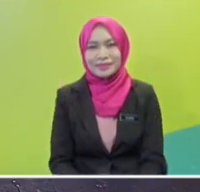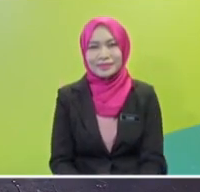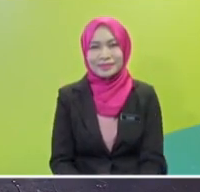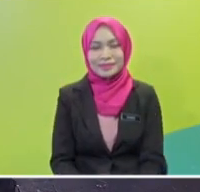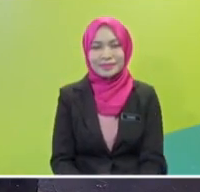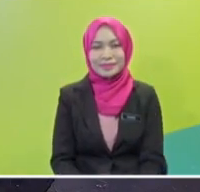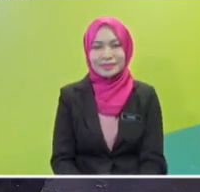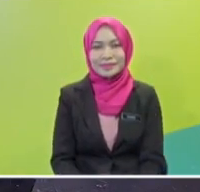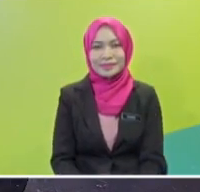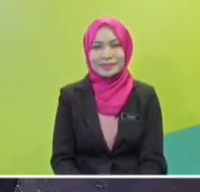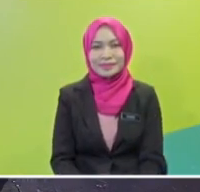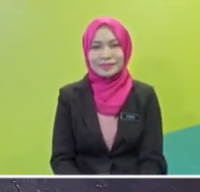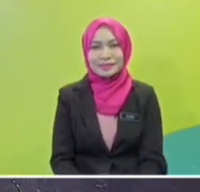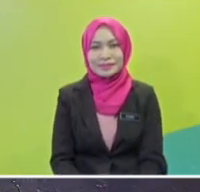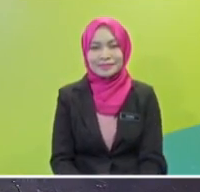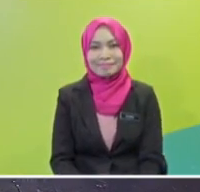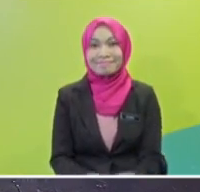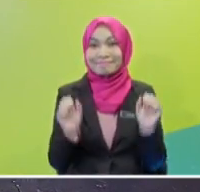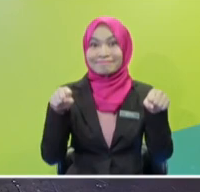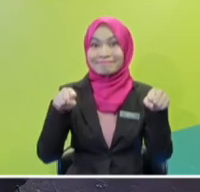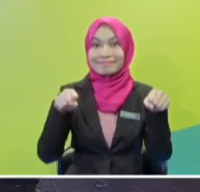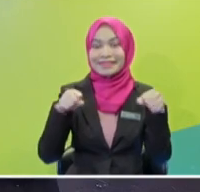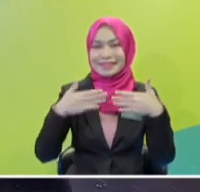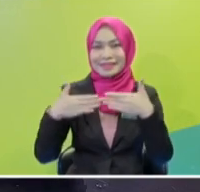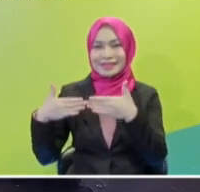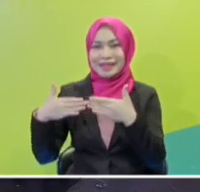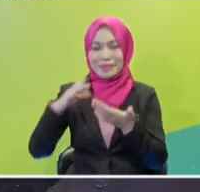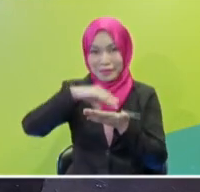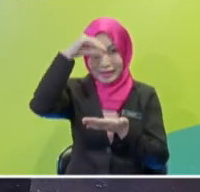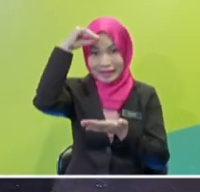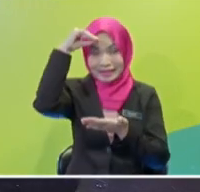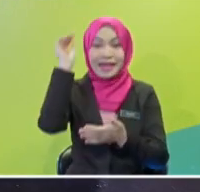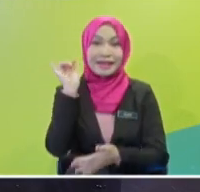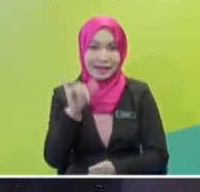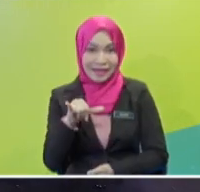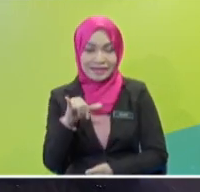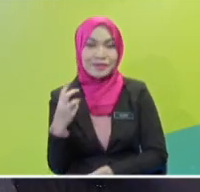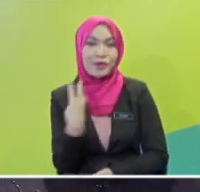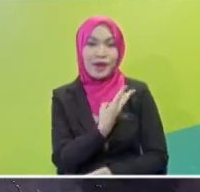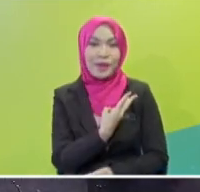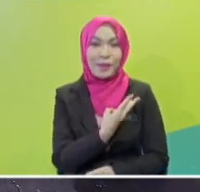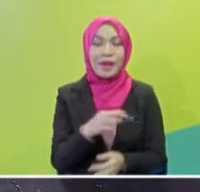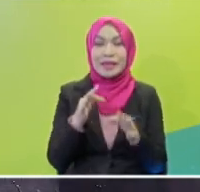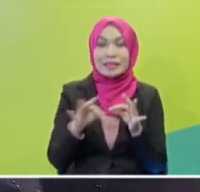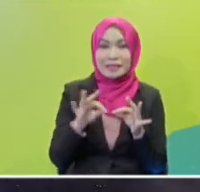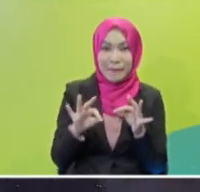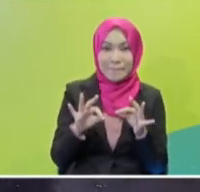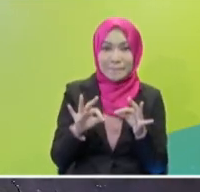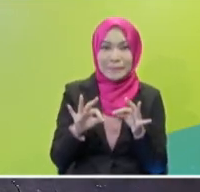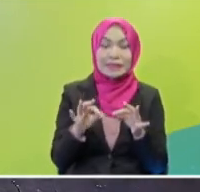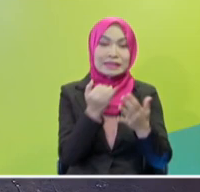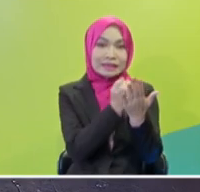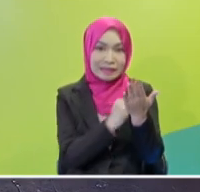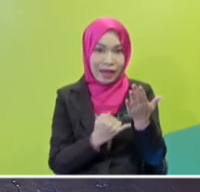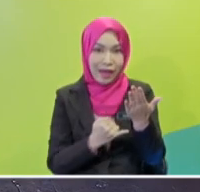welcome back. You're now watching preschool. Shall we continue our lesson? Yes. All okay, right. We're going to make a simple dress craft. Ooh,